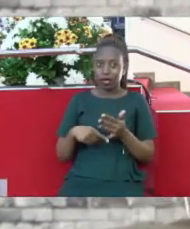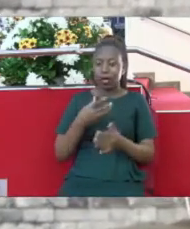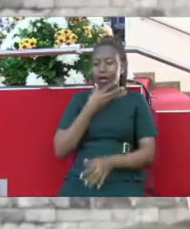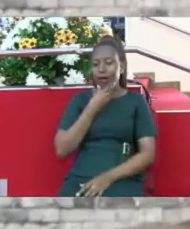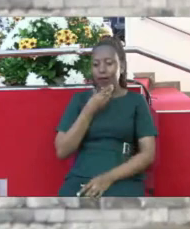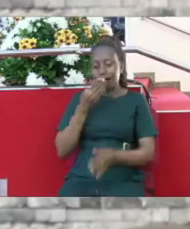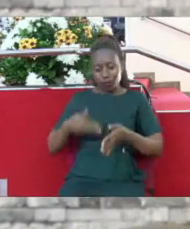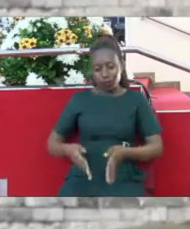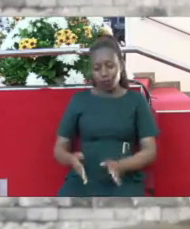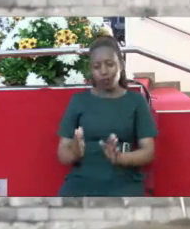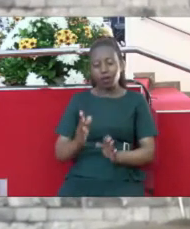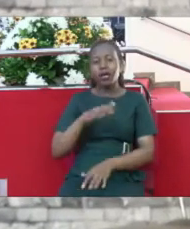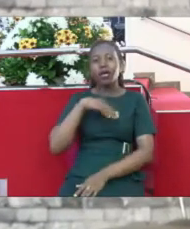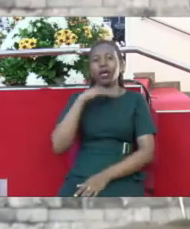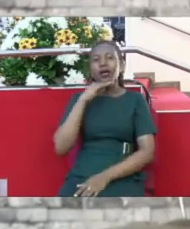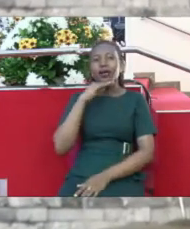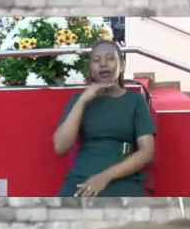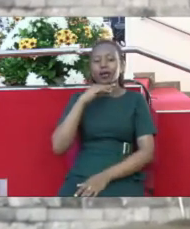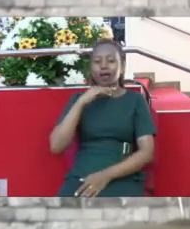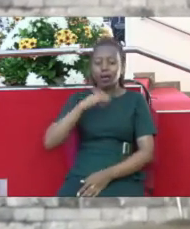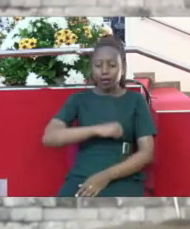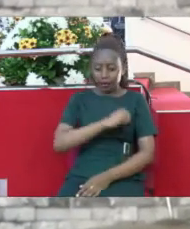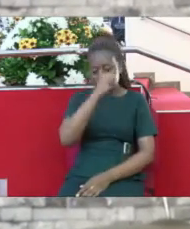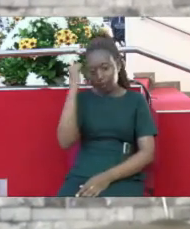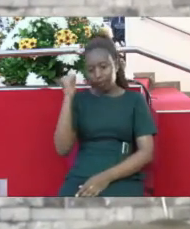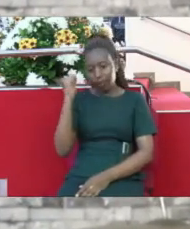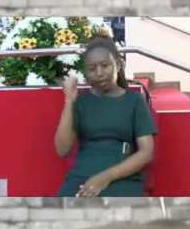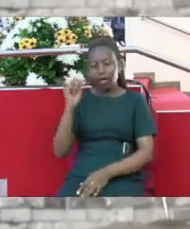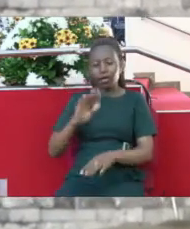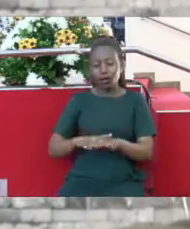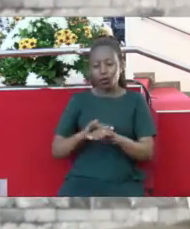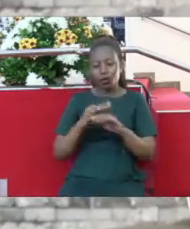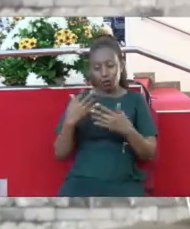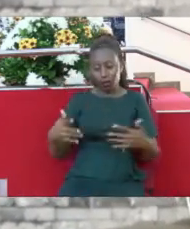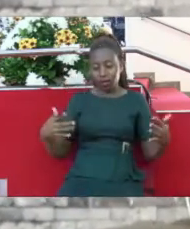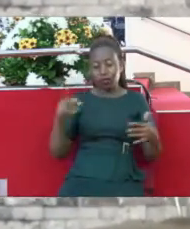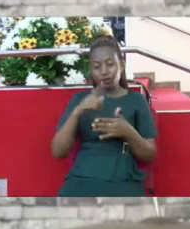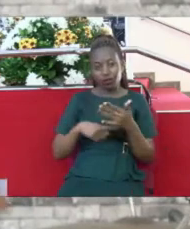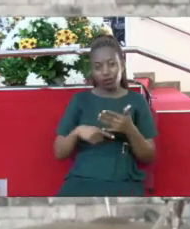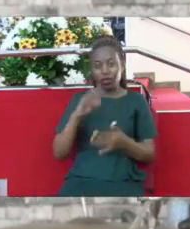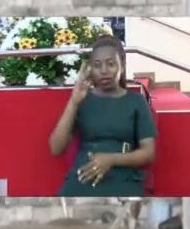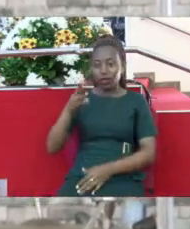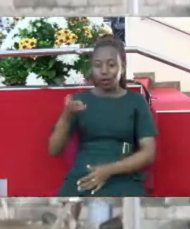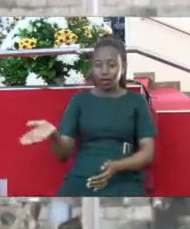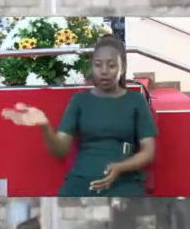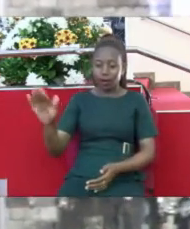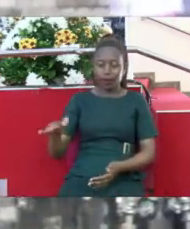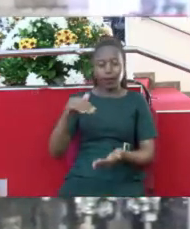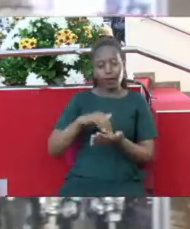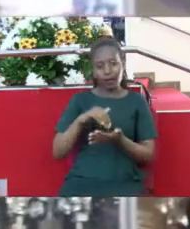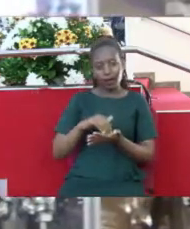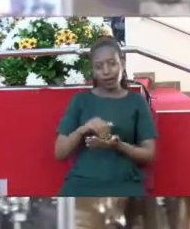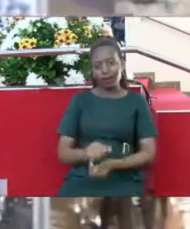And he rose again and he has promised that he is coming. Habari jamani kusema ya kwamba alizaliwa na kufa na akafufuka na